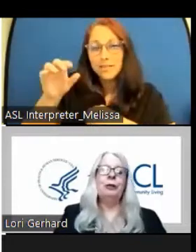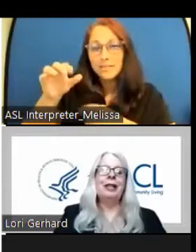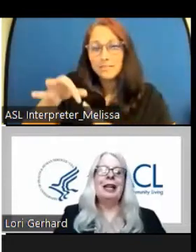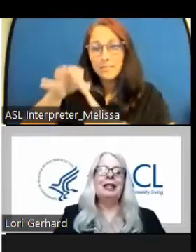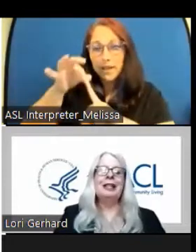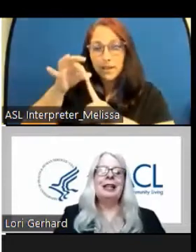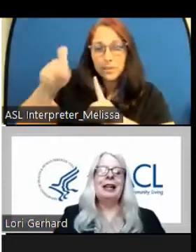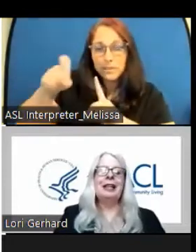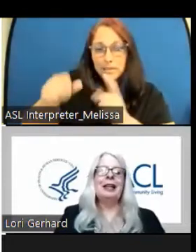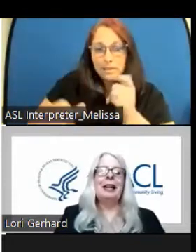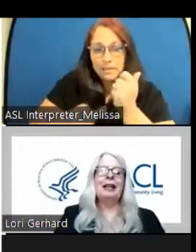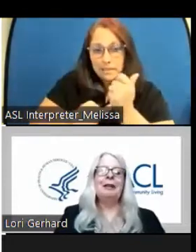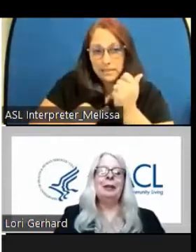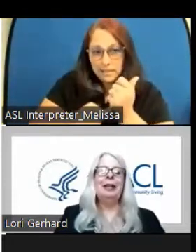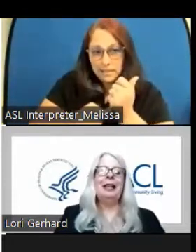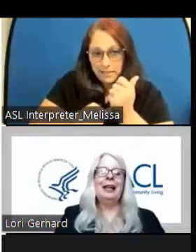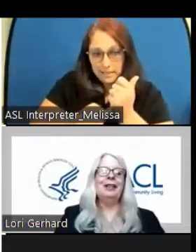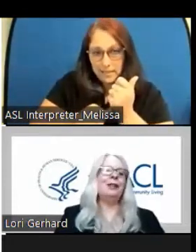known as